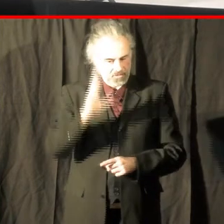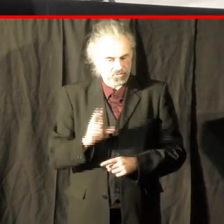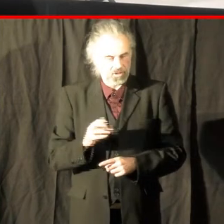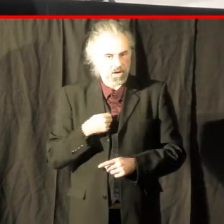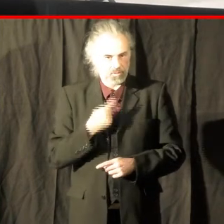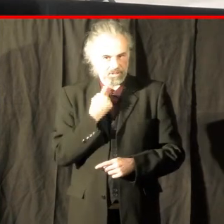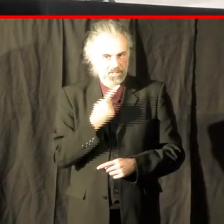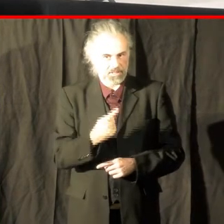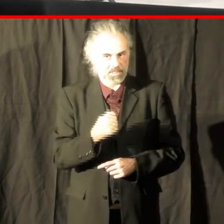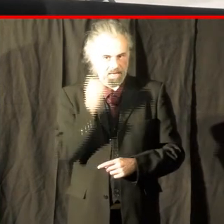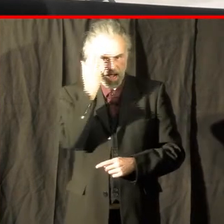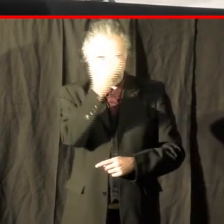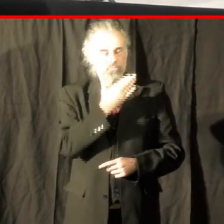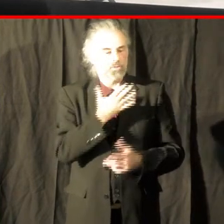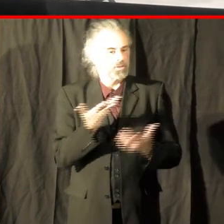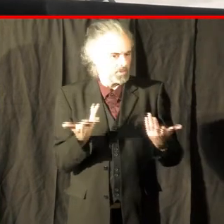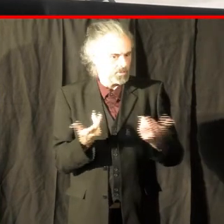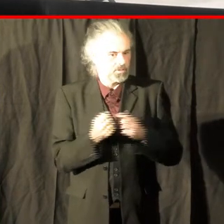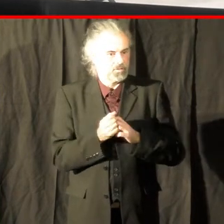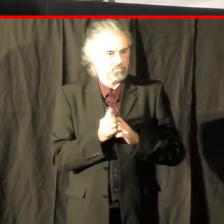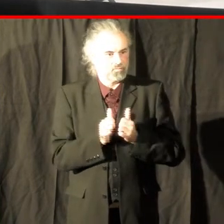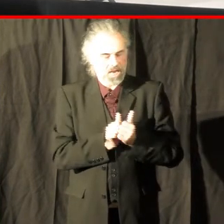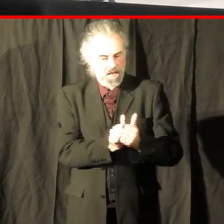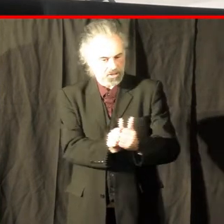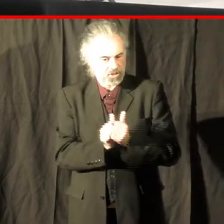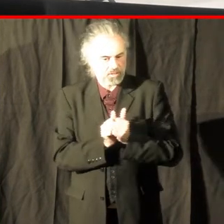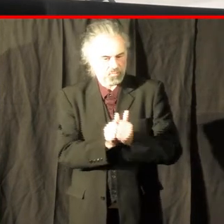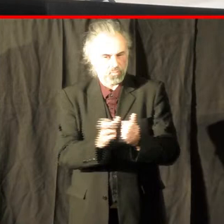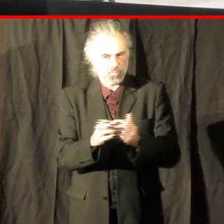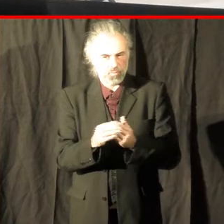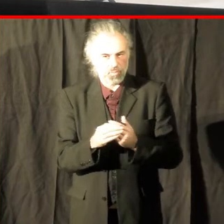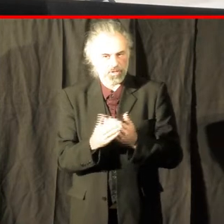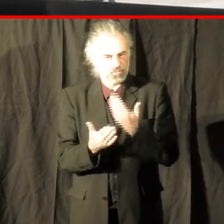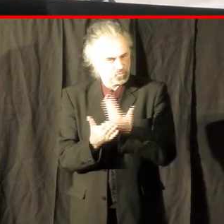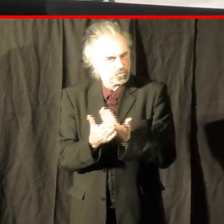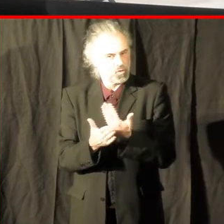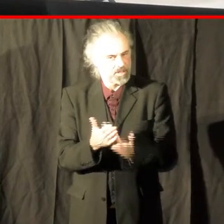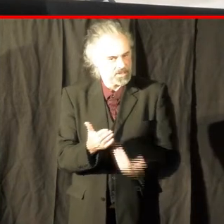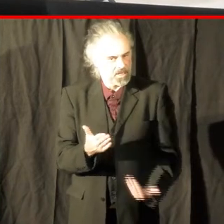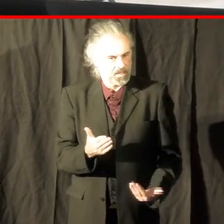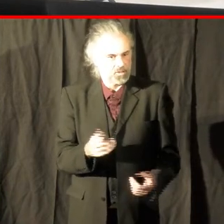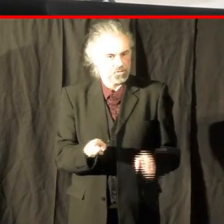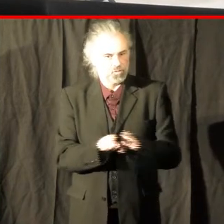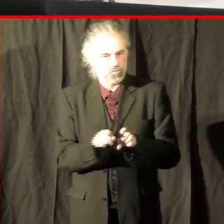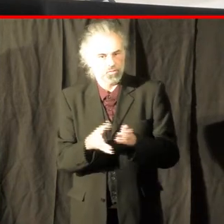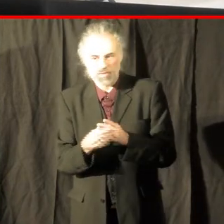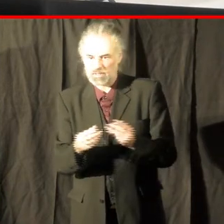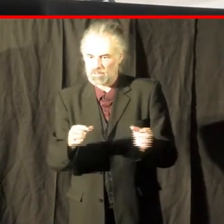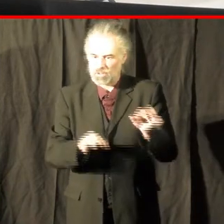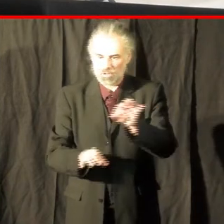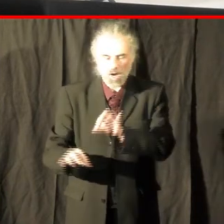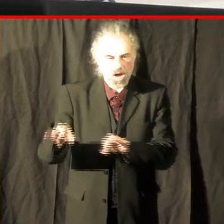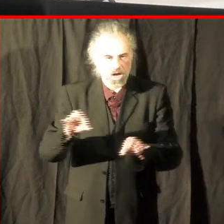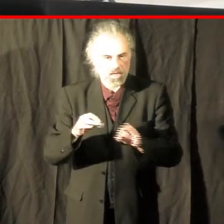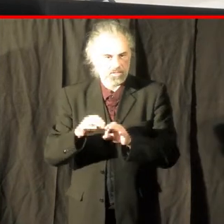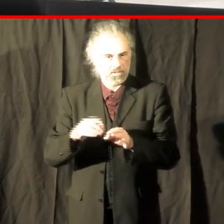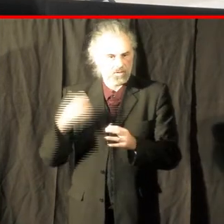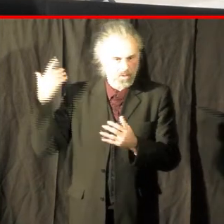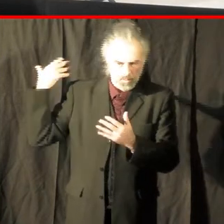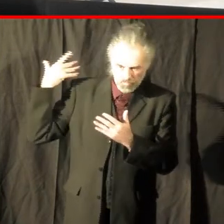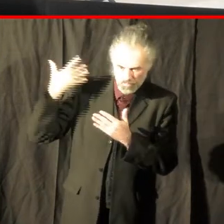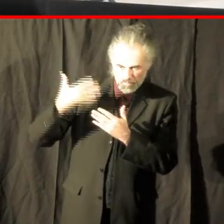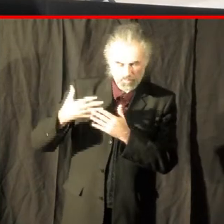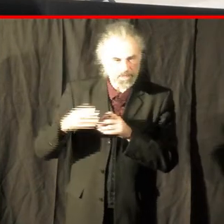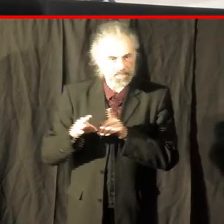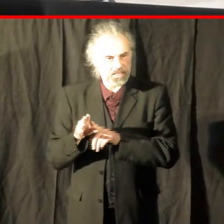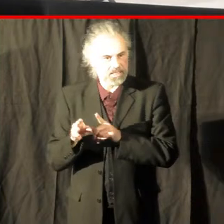the Aboriginals' relationship to storytelling and science and how special it has been for many tens of thousands of